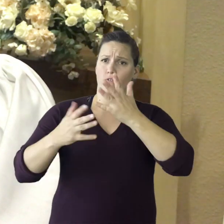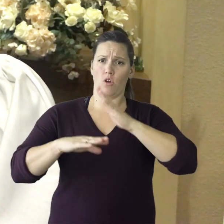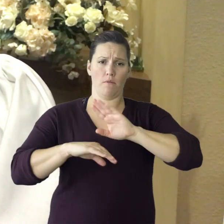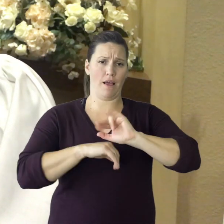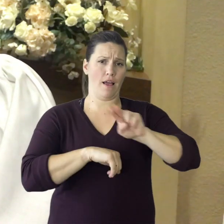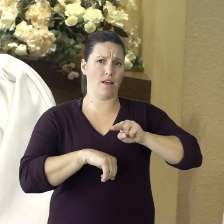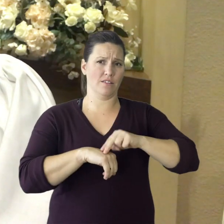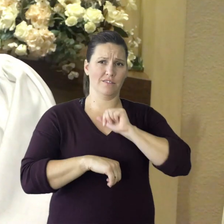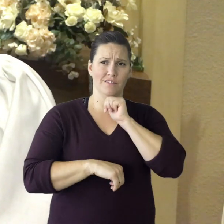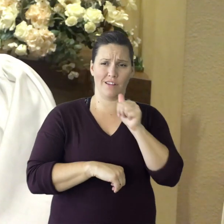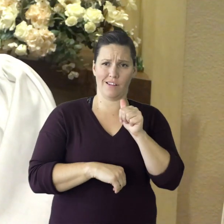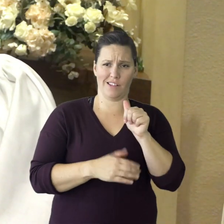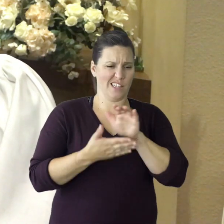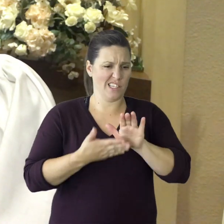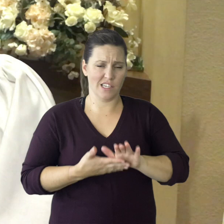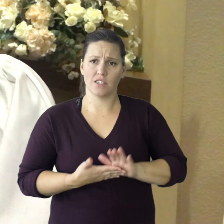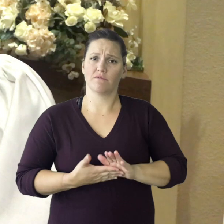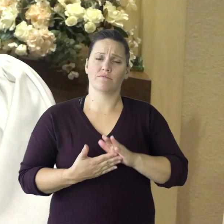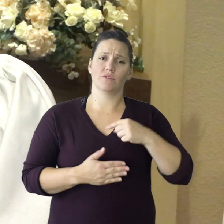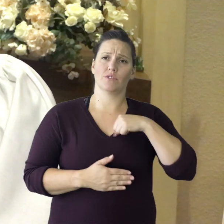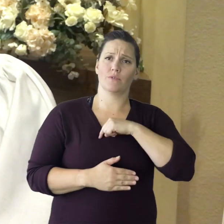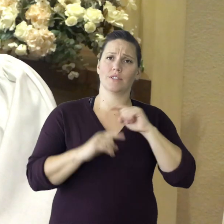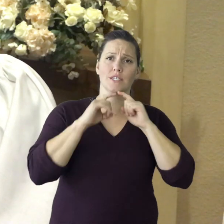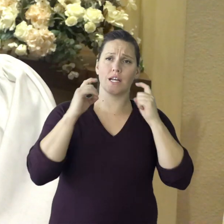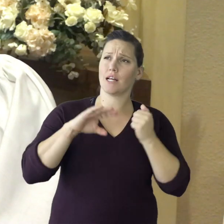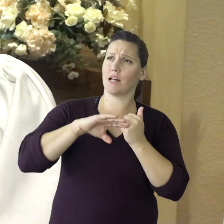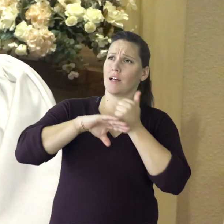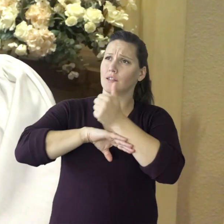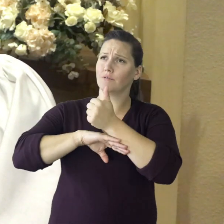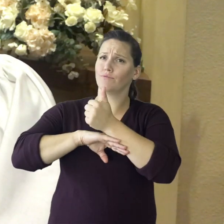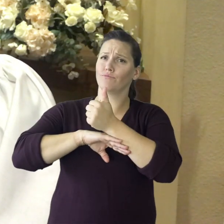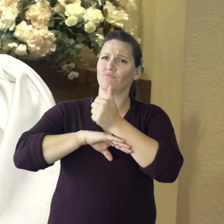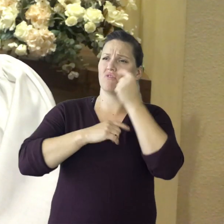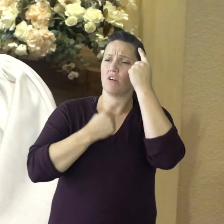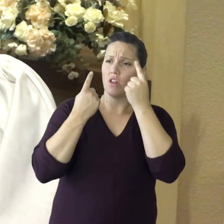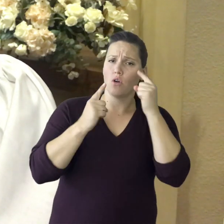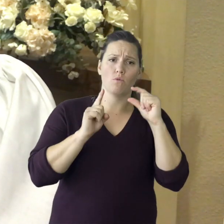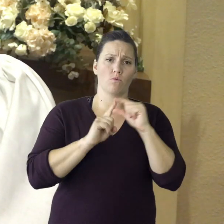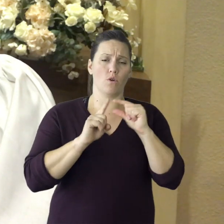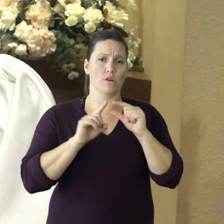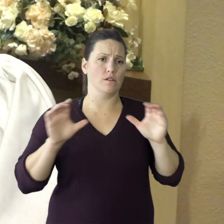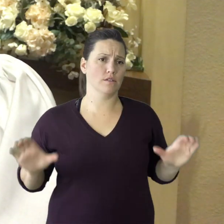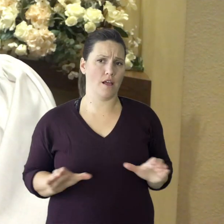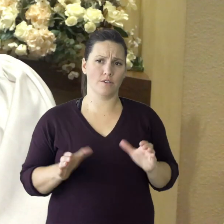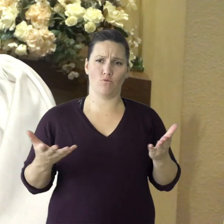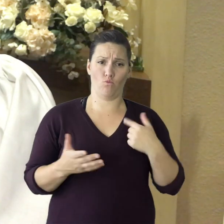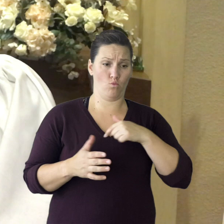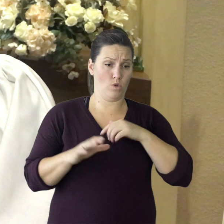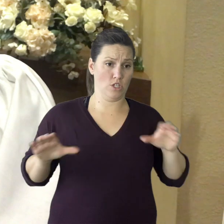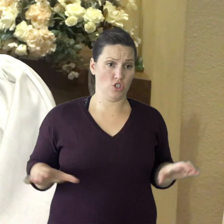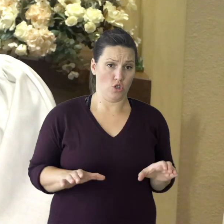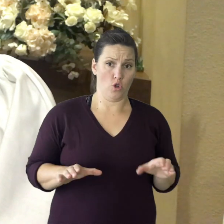are by nature sinful and unclean. We have sinned against you in thought, word, and deed, by what we have